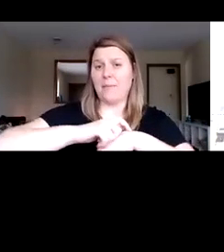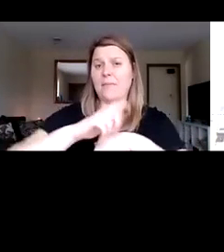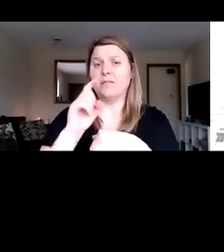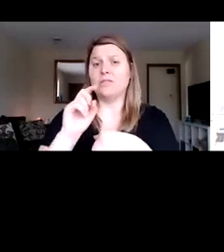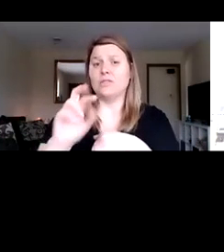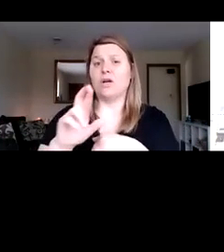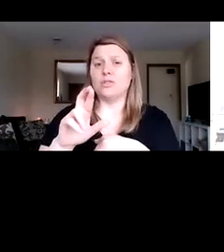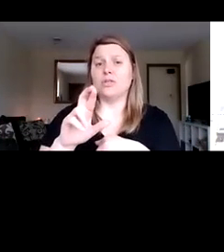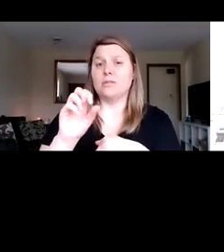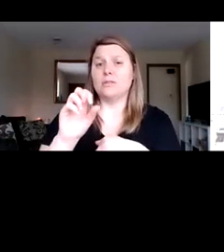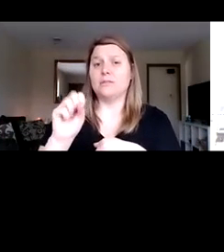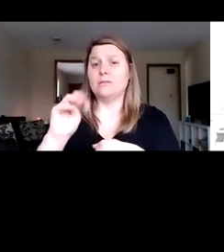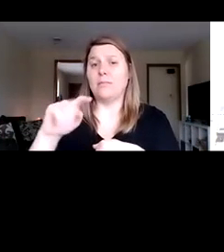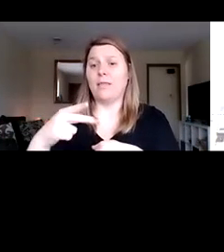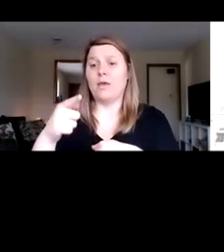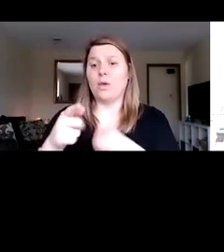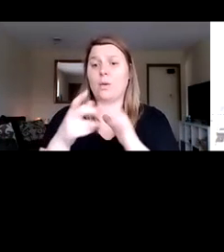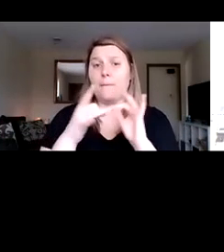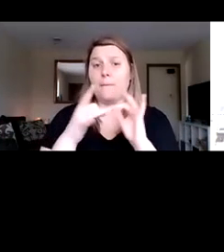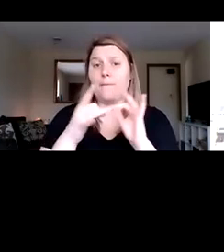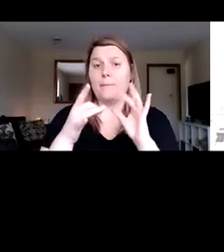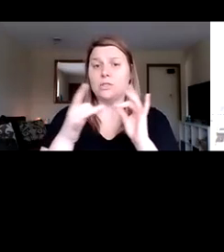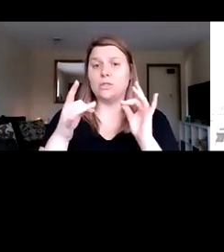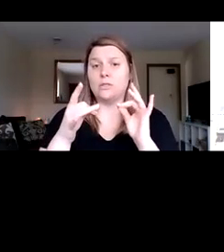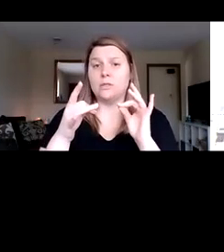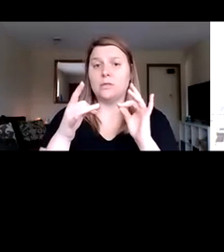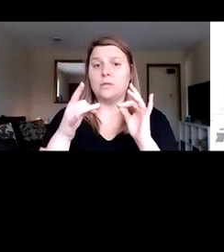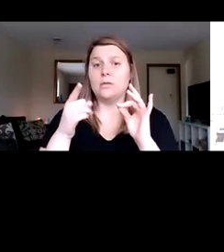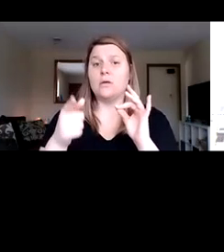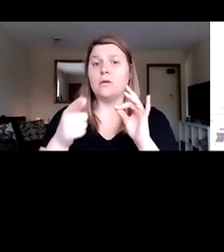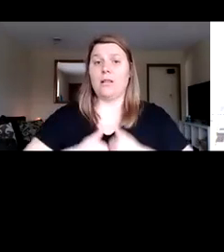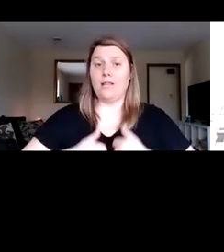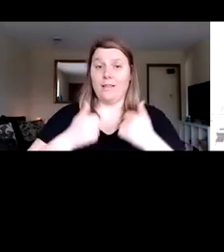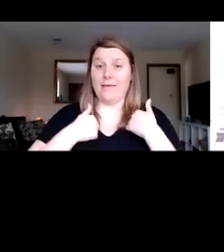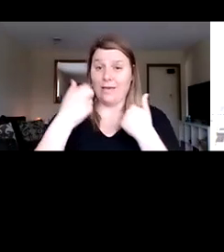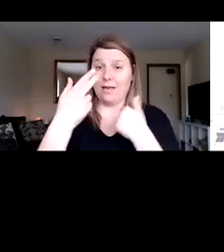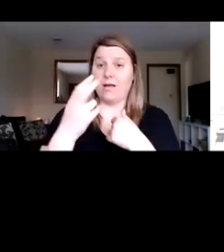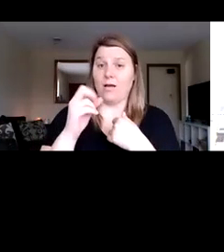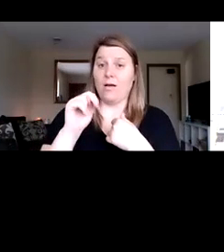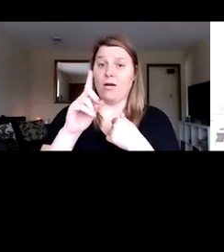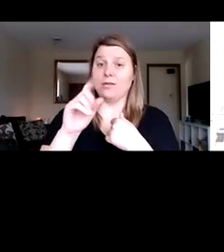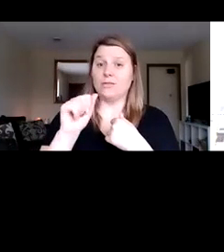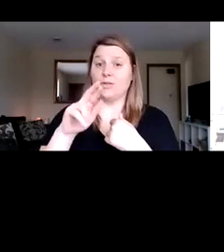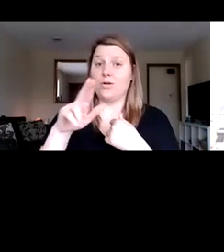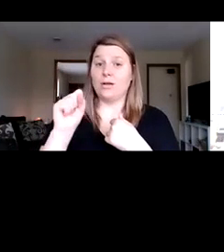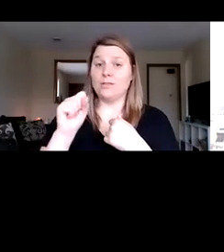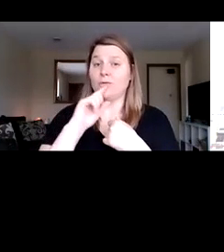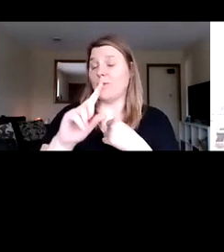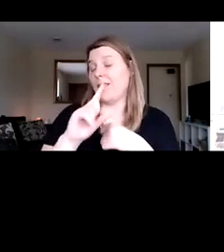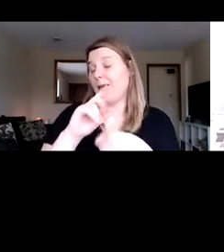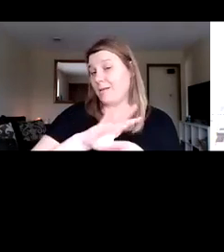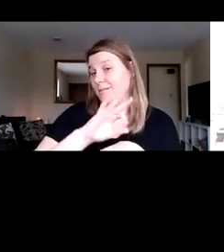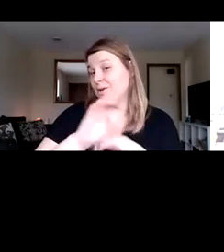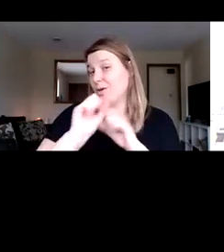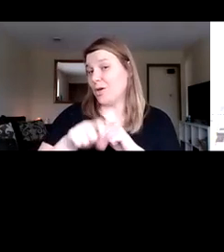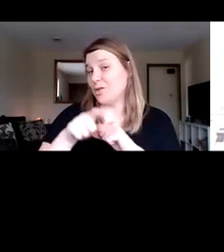Ryan Smith, but you mentioned that living in Honduras has really shaped you. I was just curious if you could